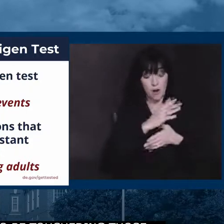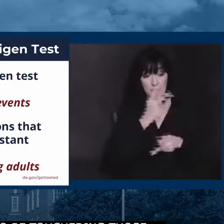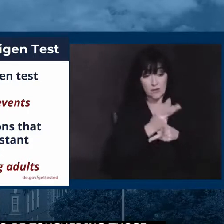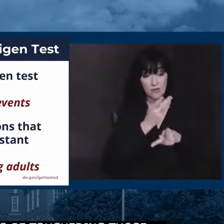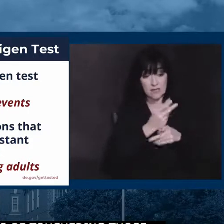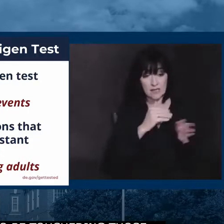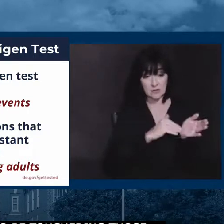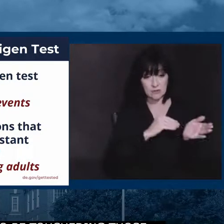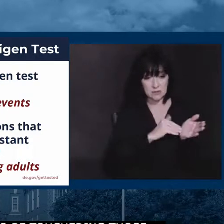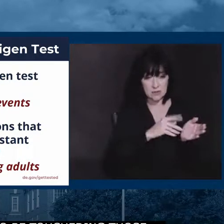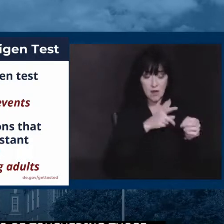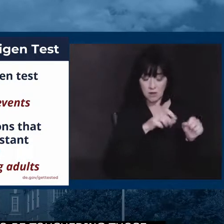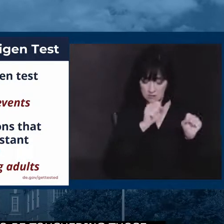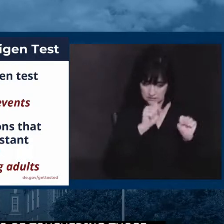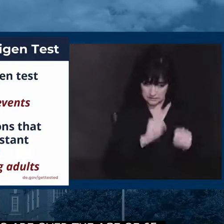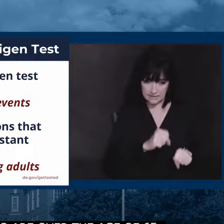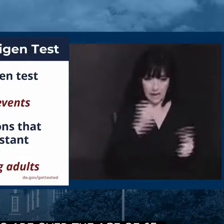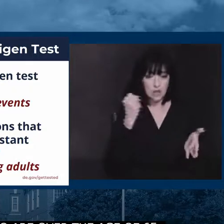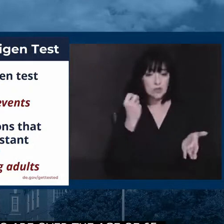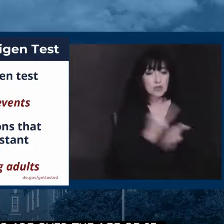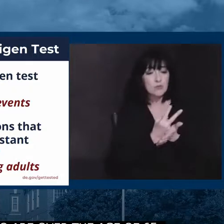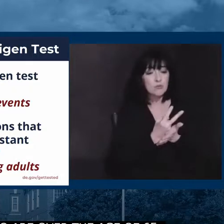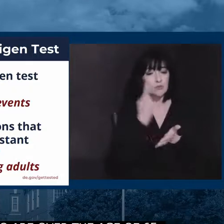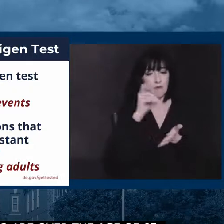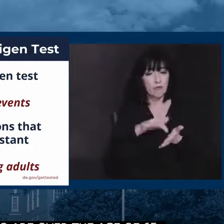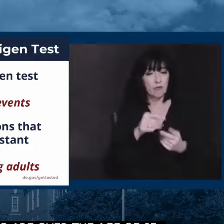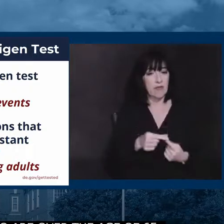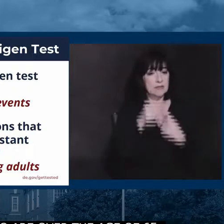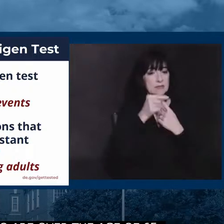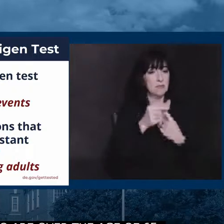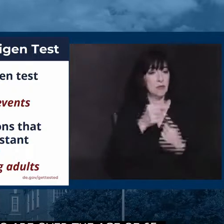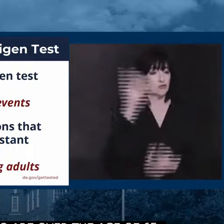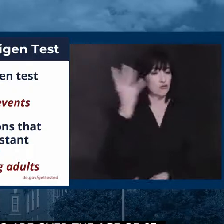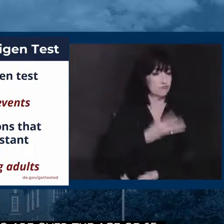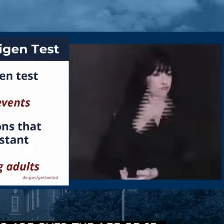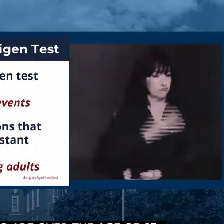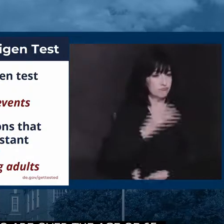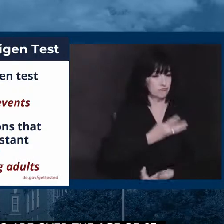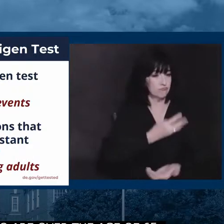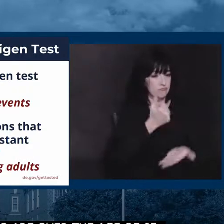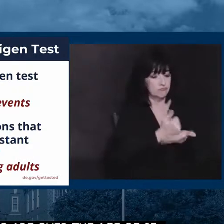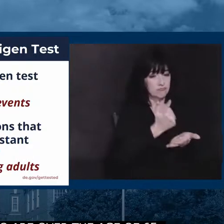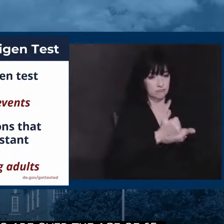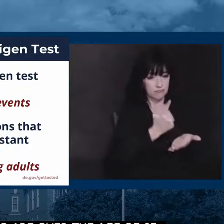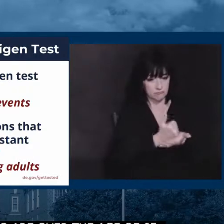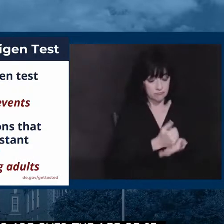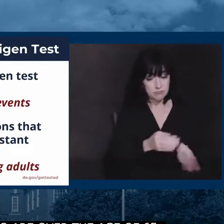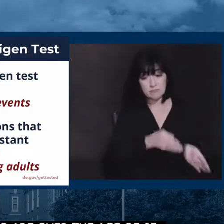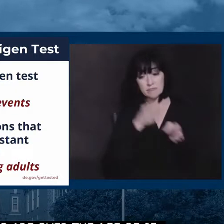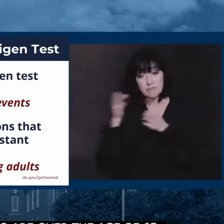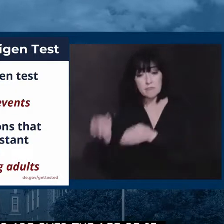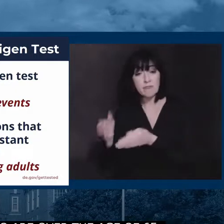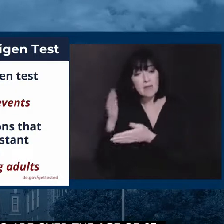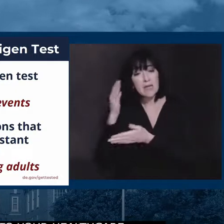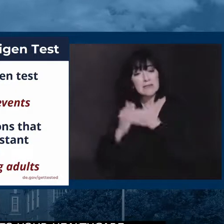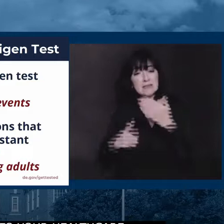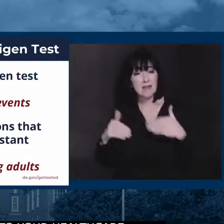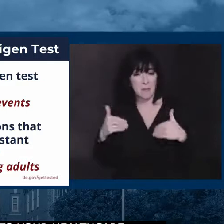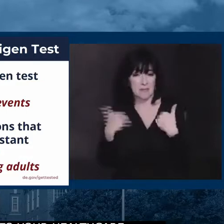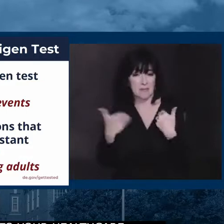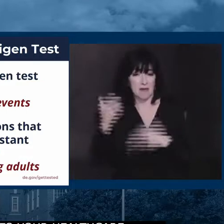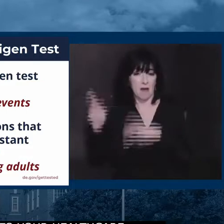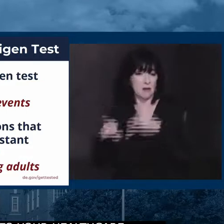treatment or therapy or medical advice needed. And then we also know that there's a lot of asymptomatic adults, that 18 to 35 range or